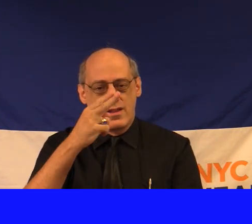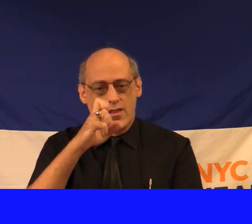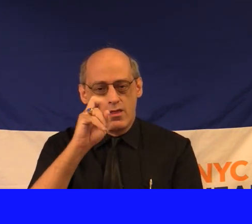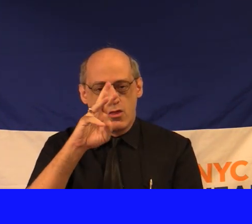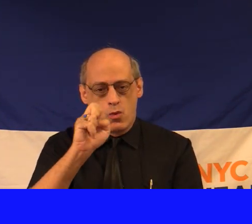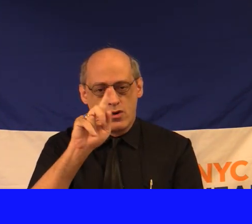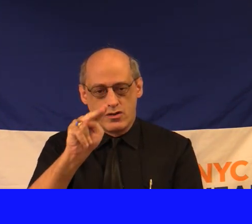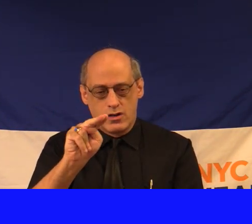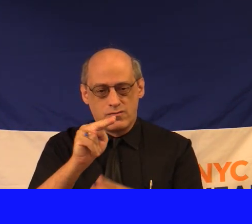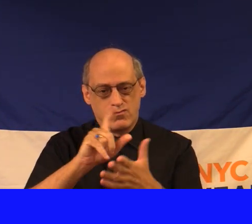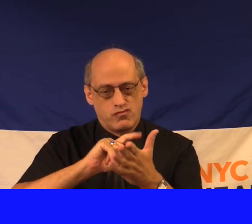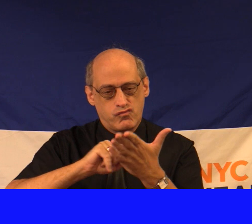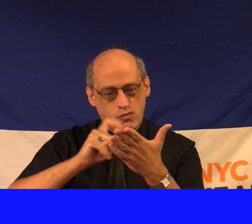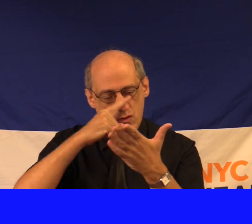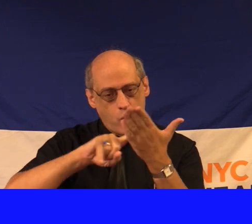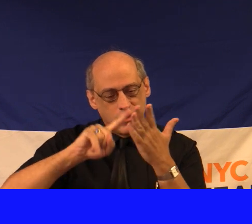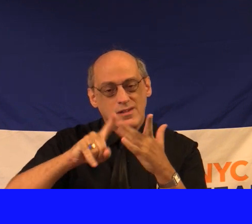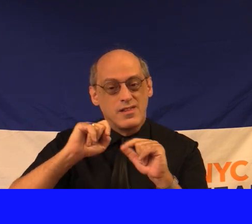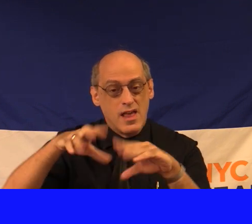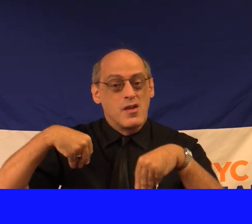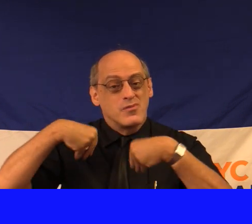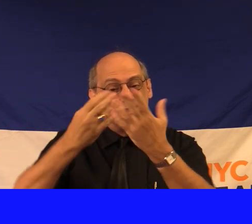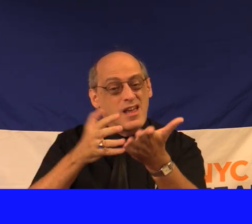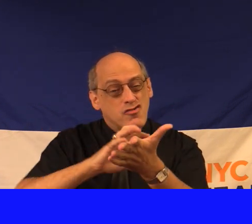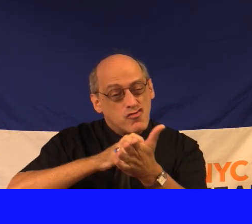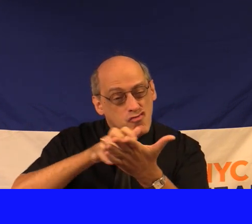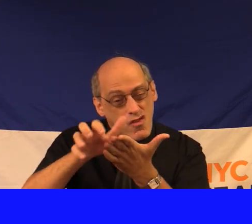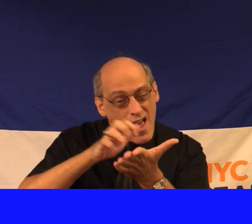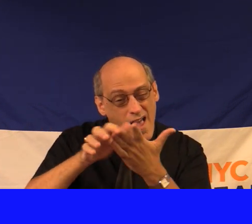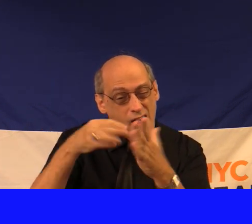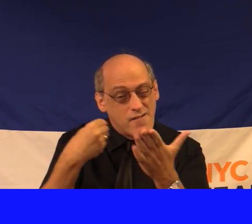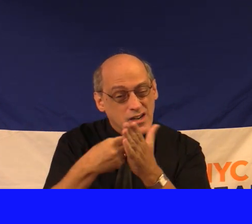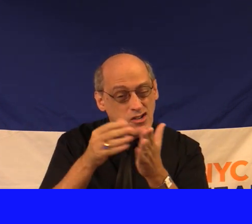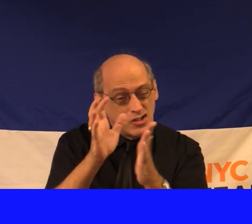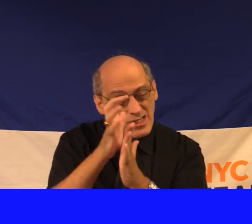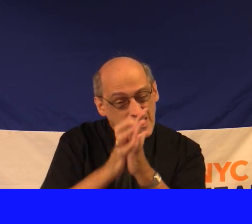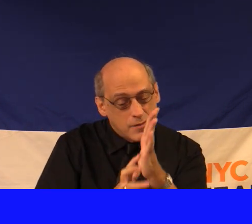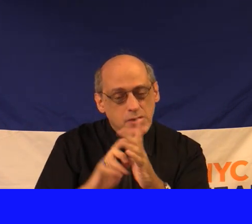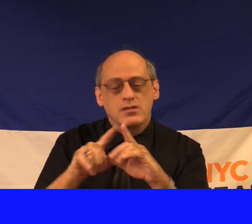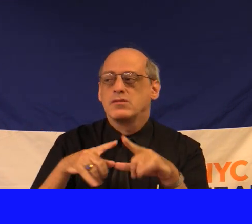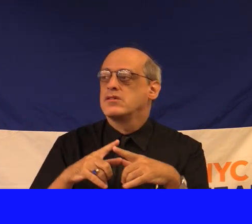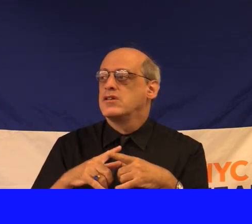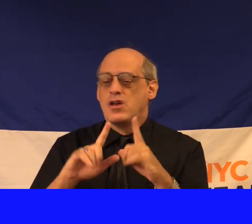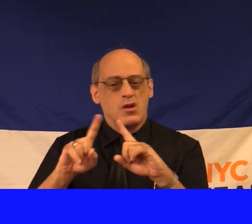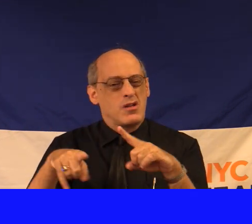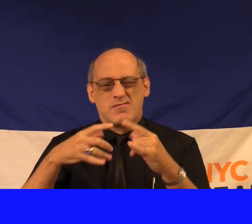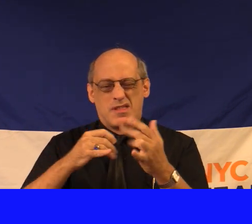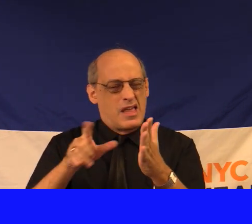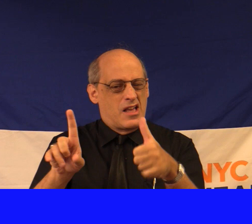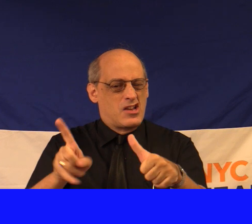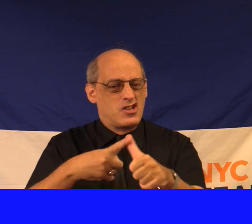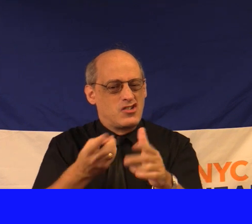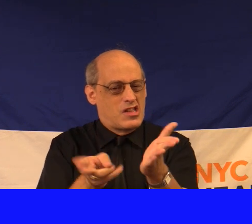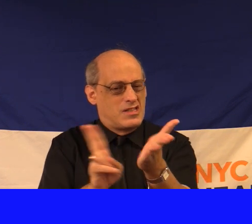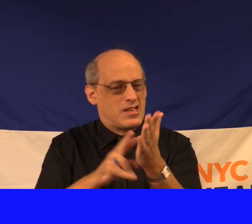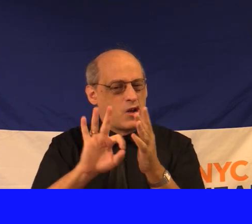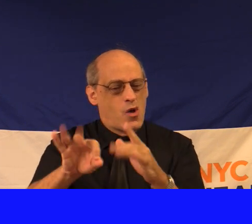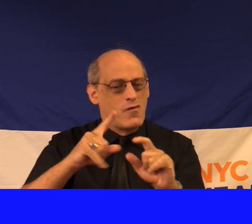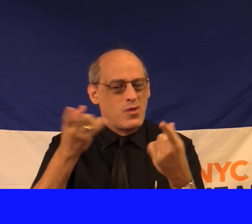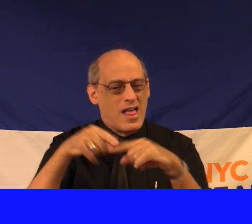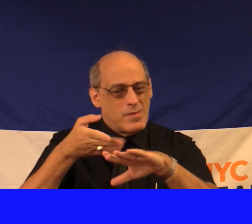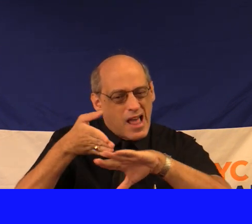as draft financial statements because the audit goes on until the actual sign-off, which doesn't happen until after this committee